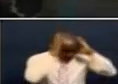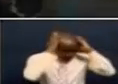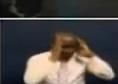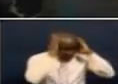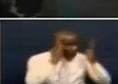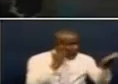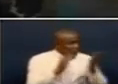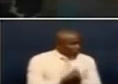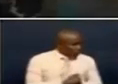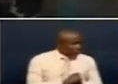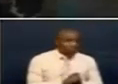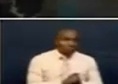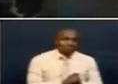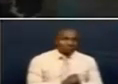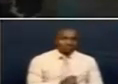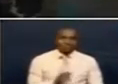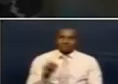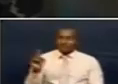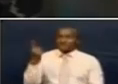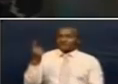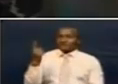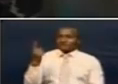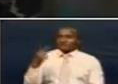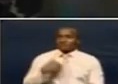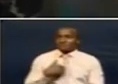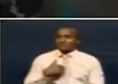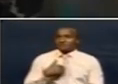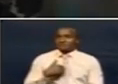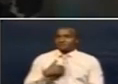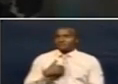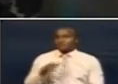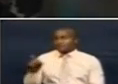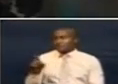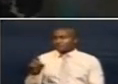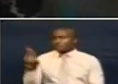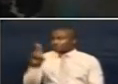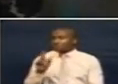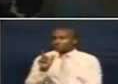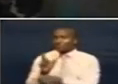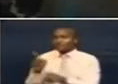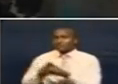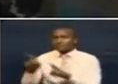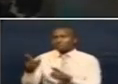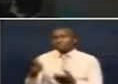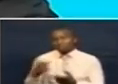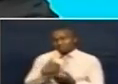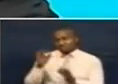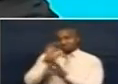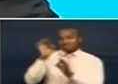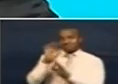misfit. First of all, I would take exception to the use of a word like that, because I believe that in politics,